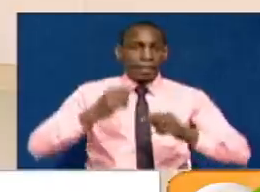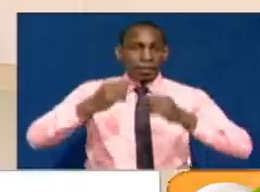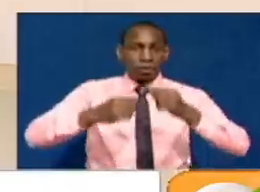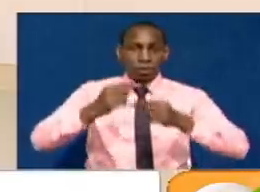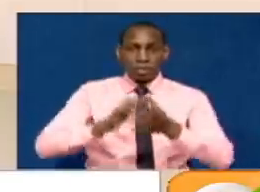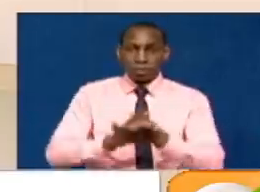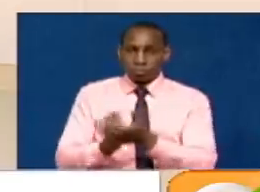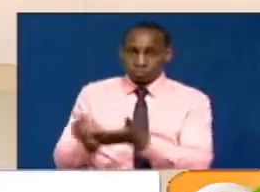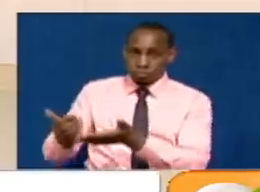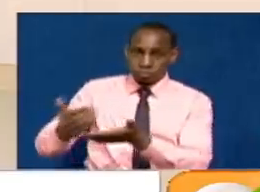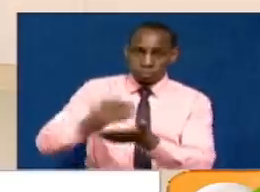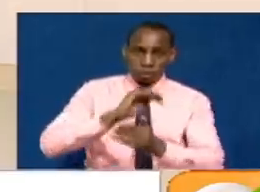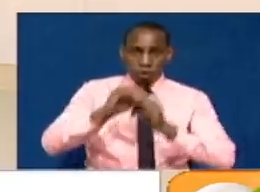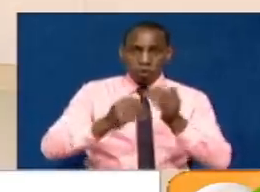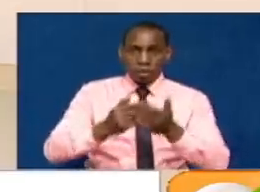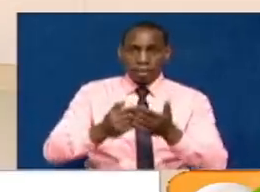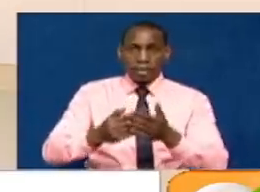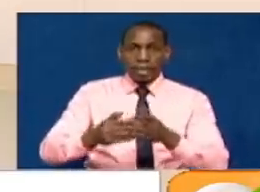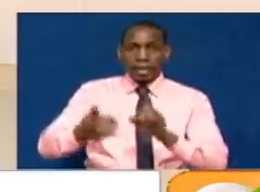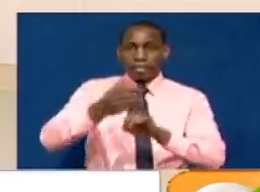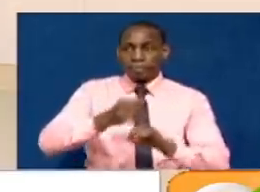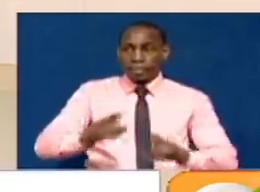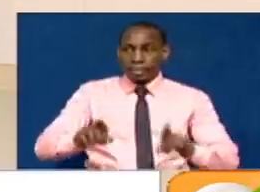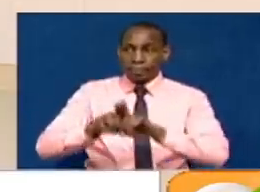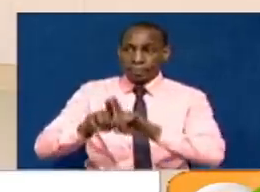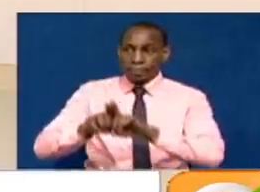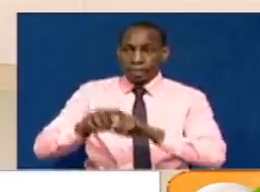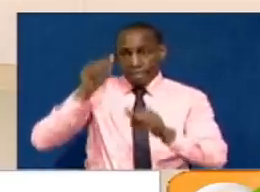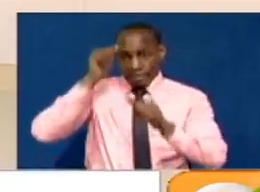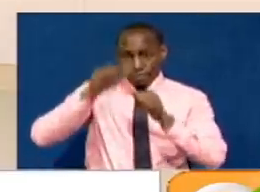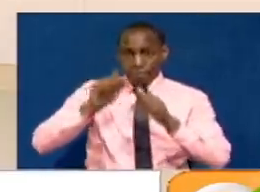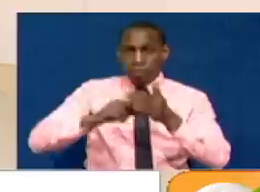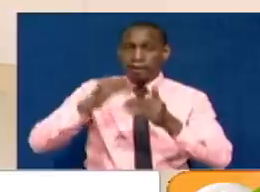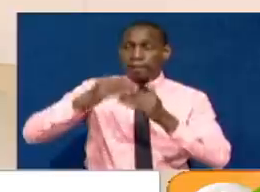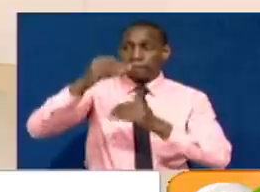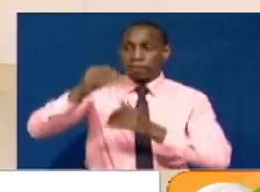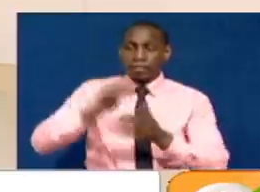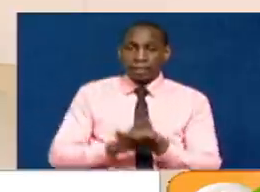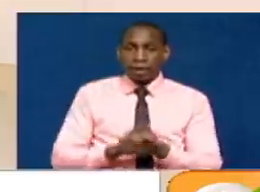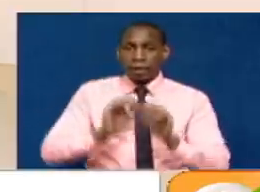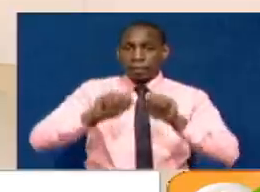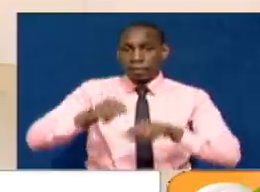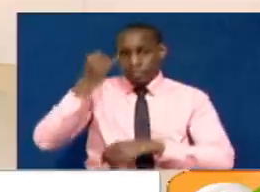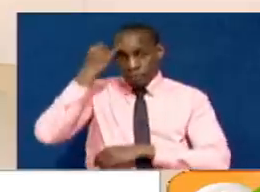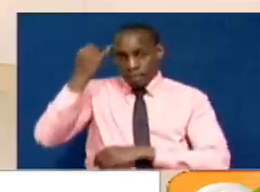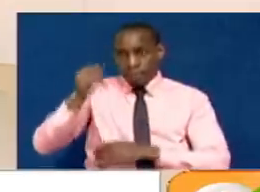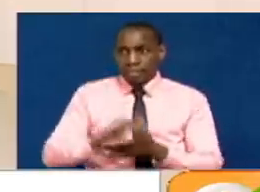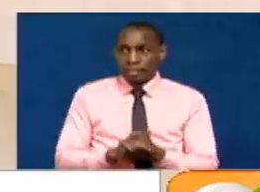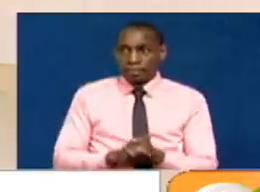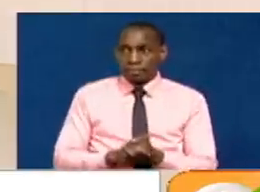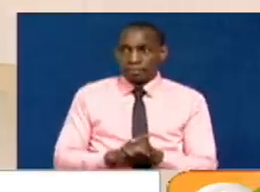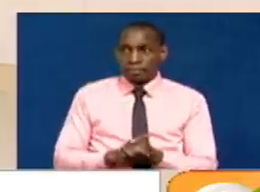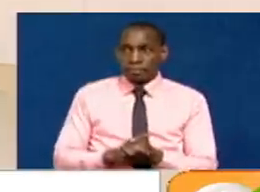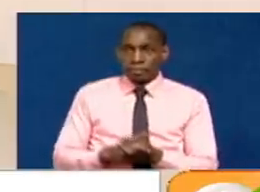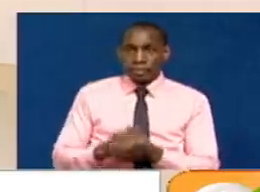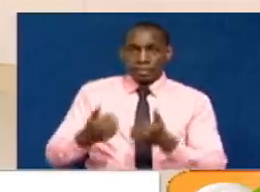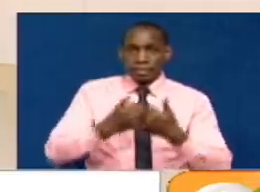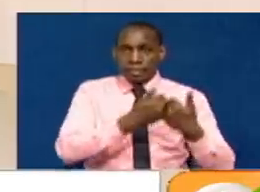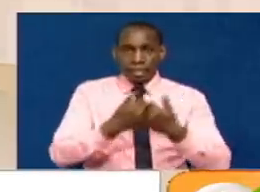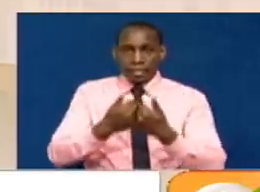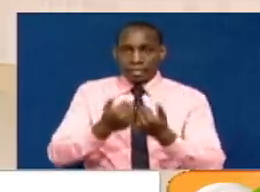to consolidate on all of those gains and to just remember going forward. I cannot imagine, you know, the tough thing about managing